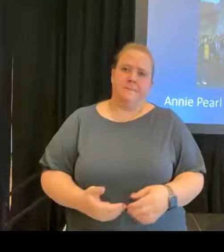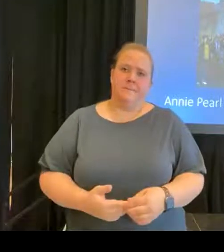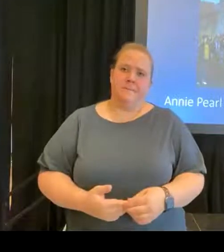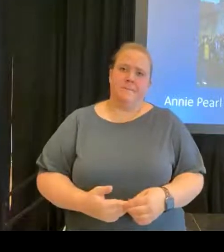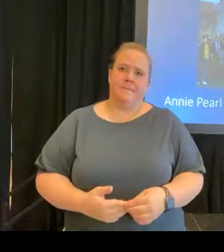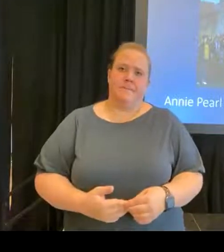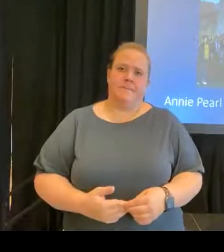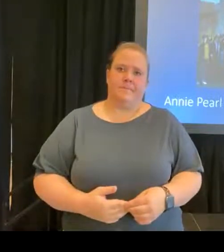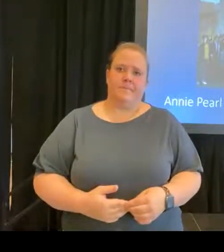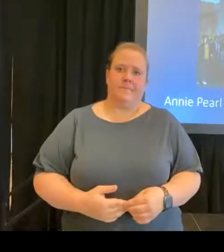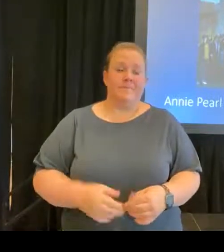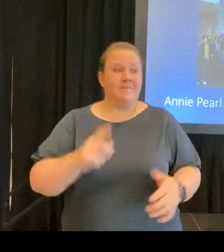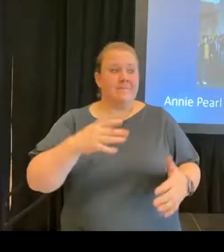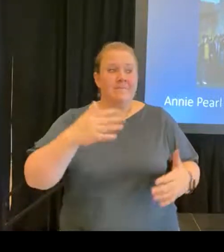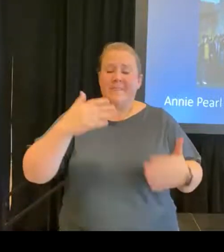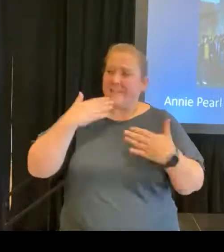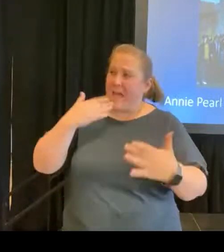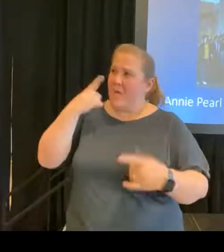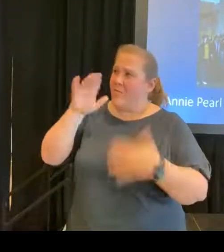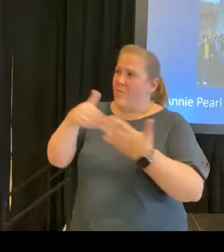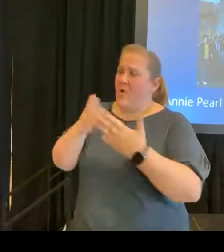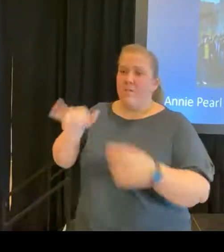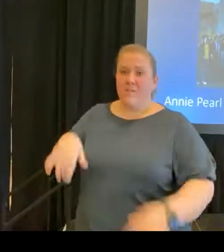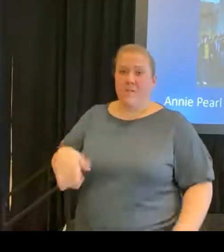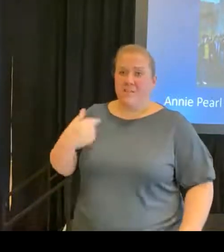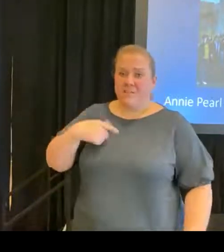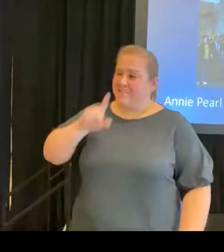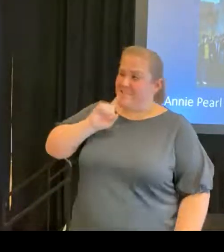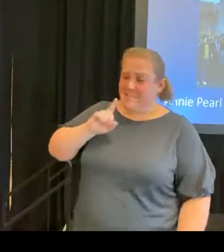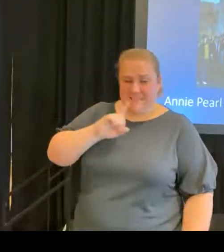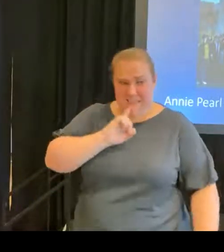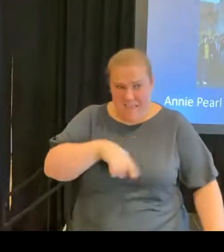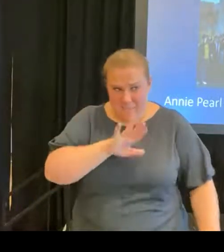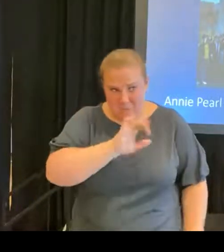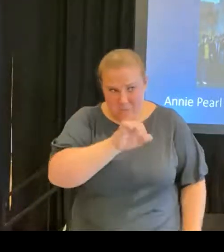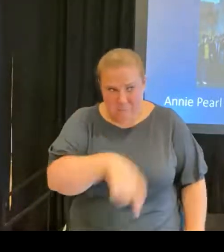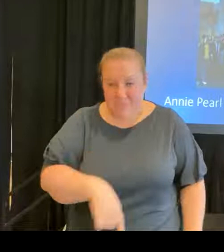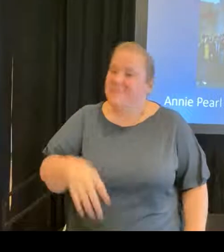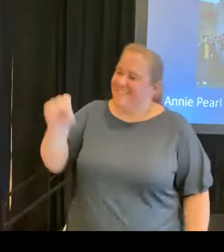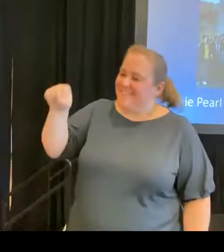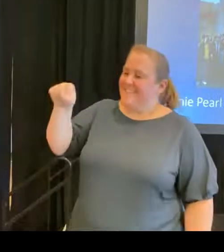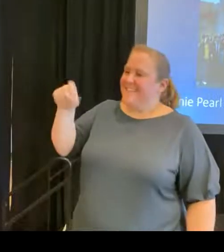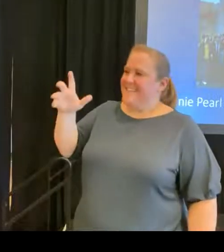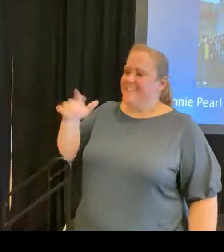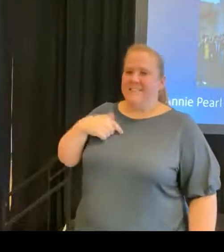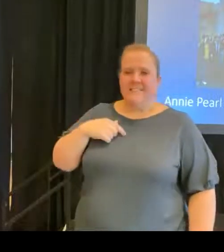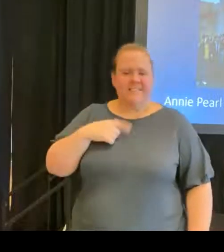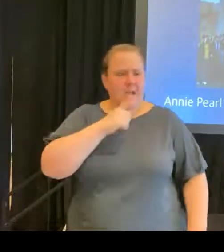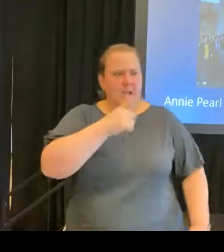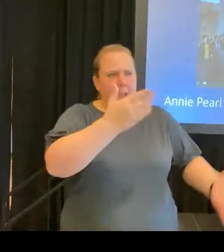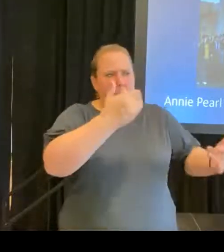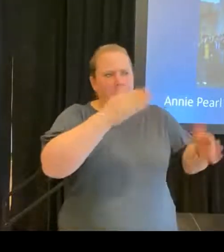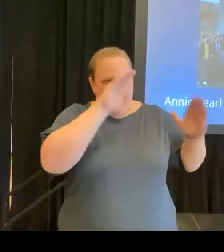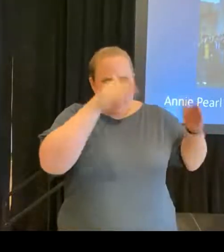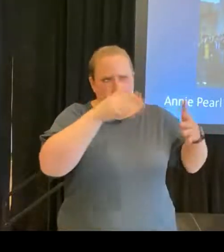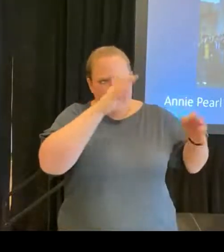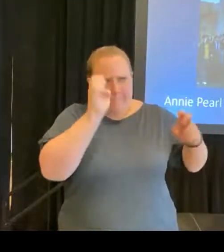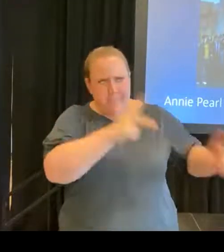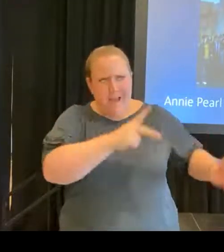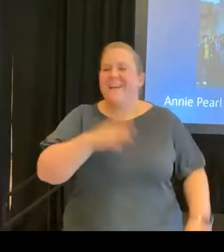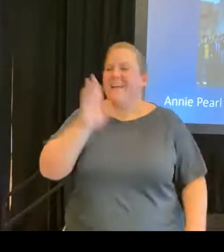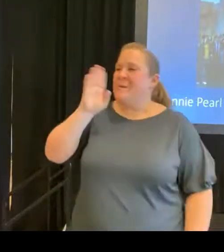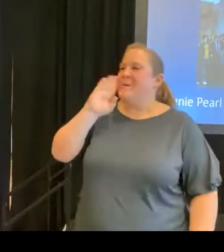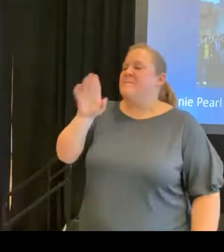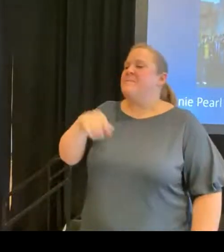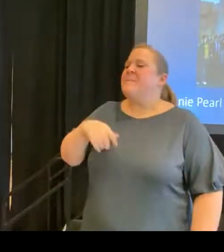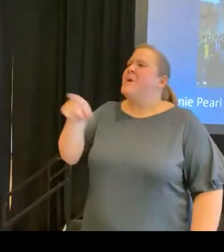Thank you for all of that. You talked about. Did I answer your question? You did. Bring it back to. Listen, we'll do that. But